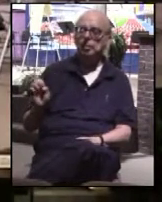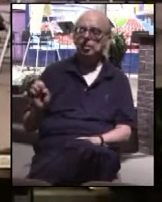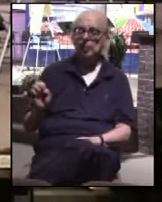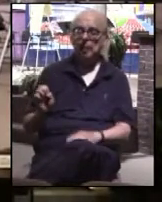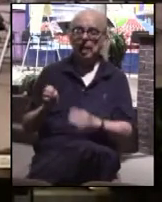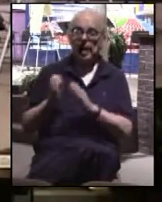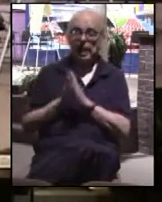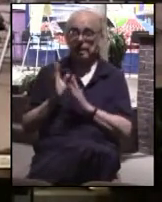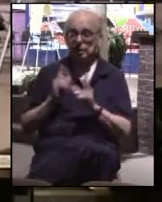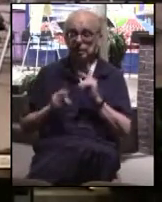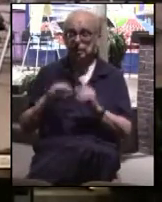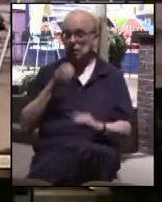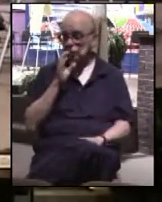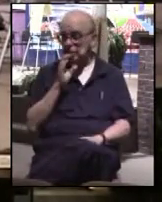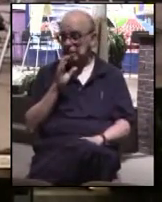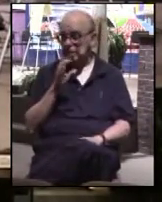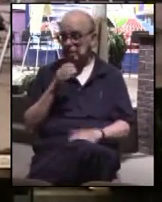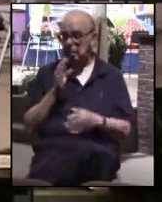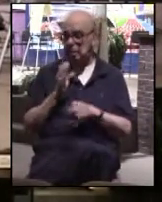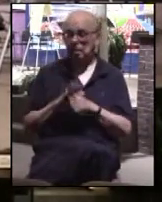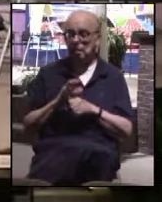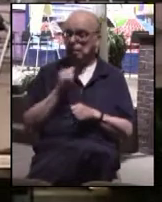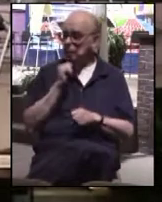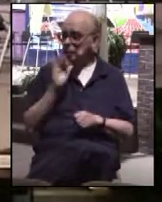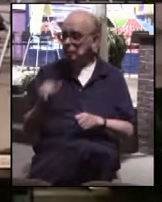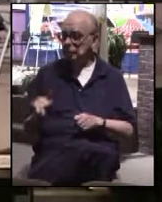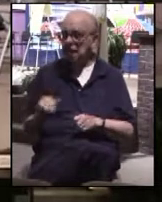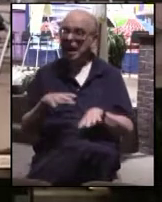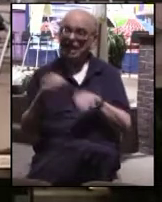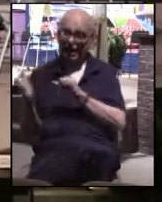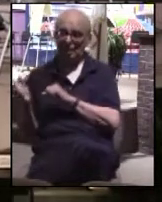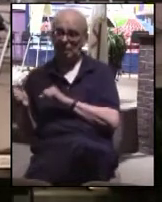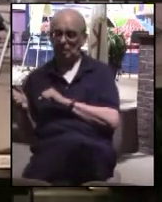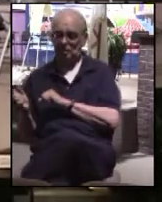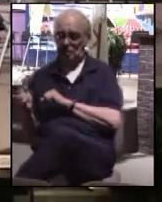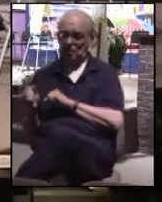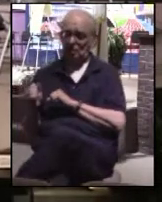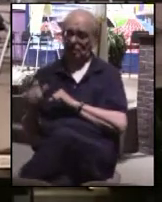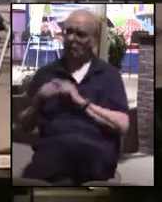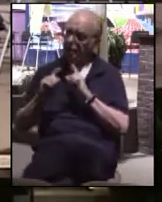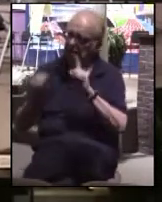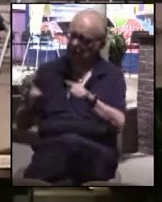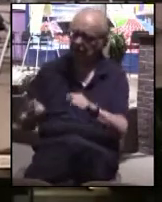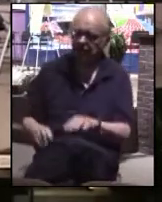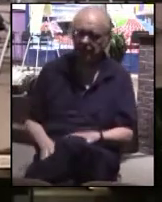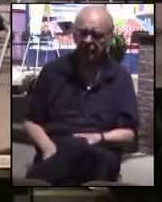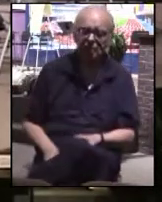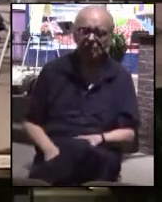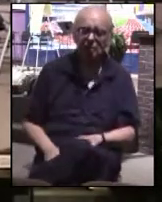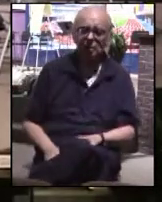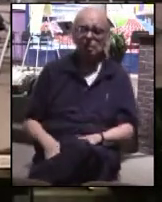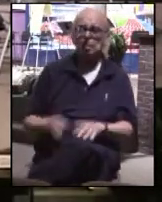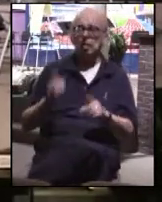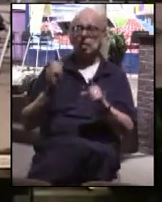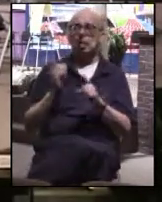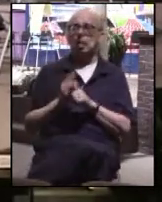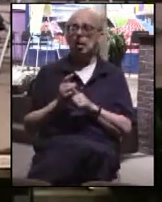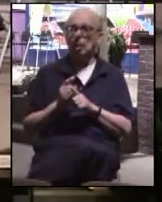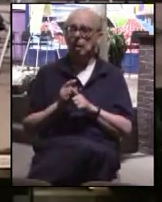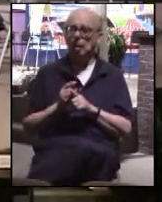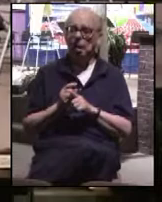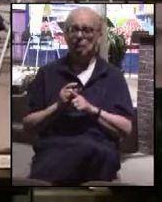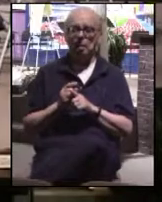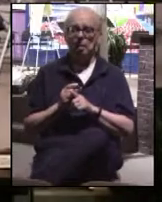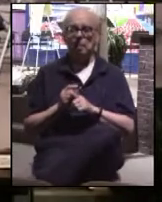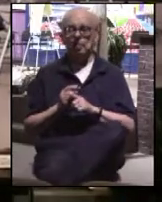okay don't stay just go all right so